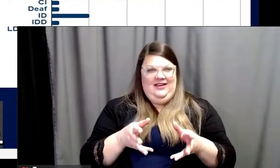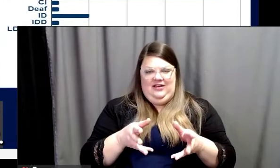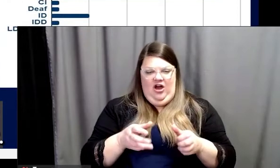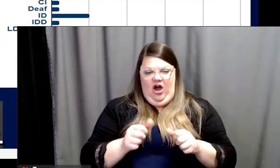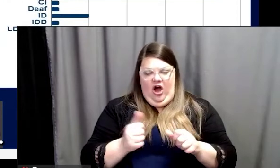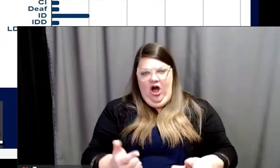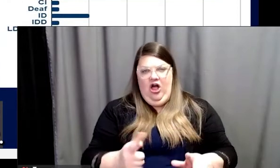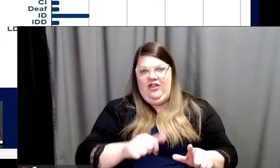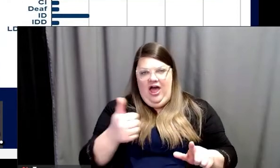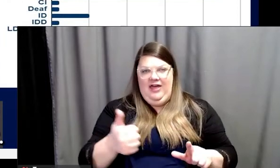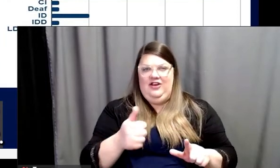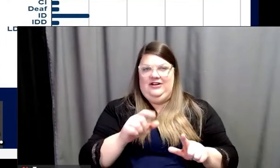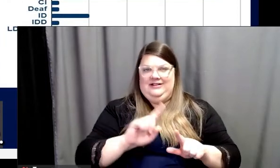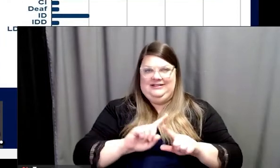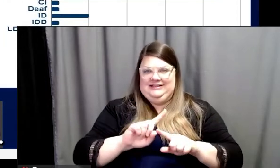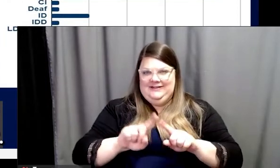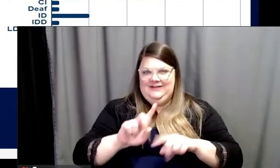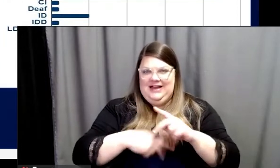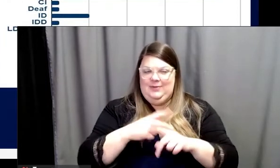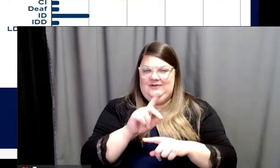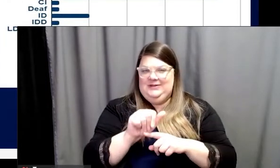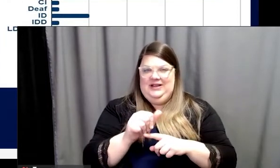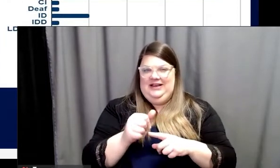people with other types of disabilities out.